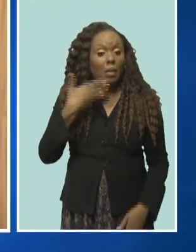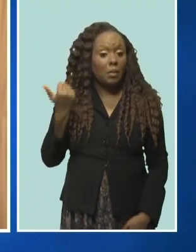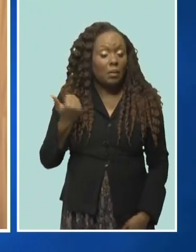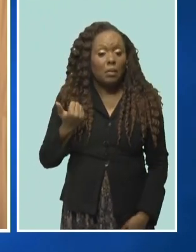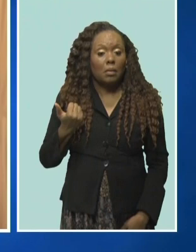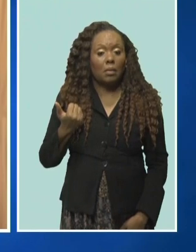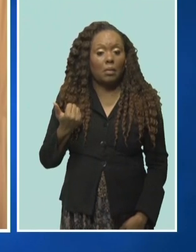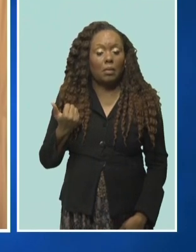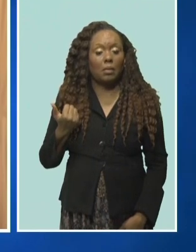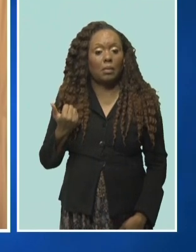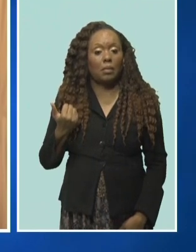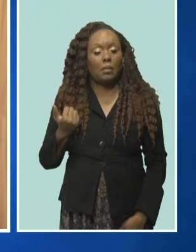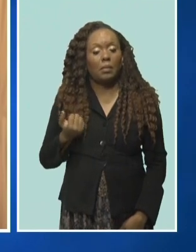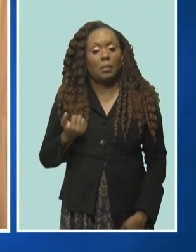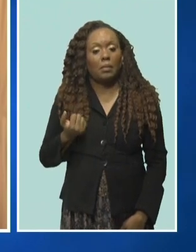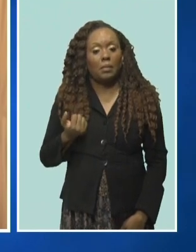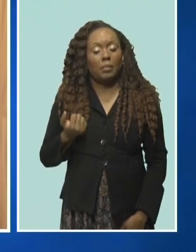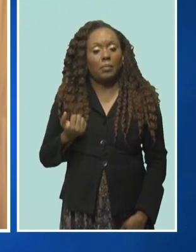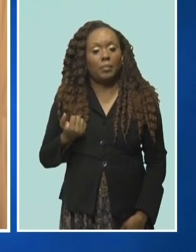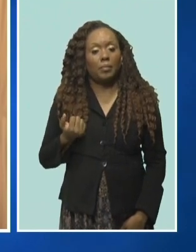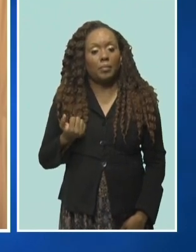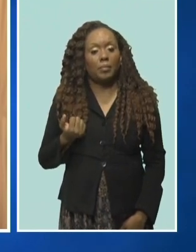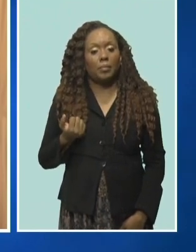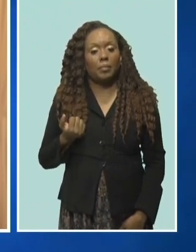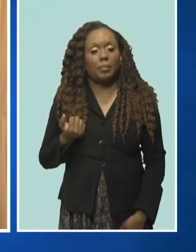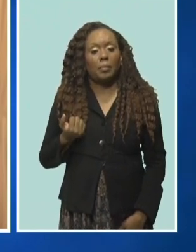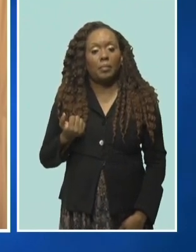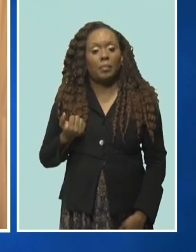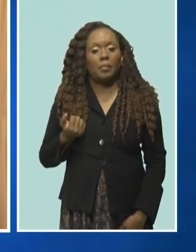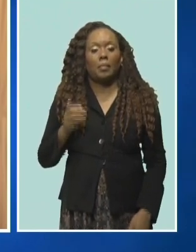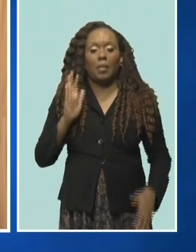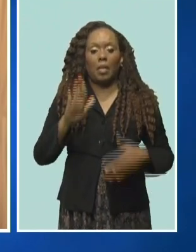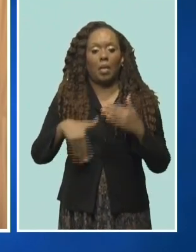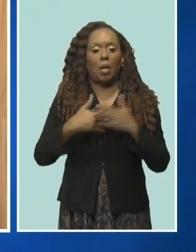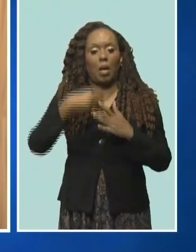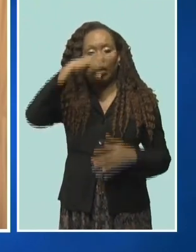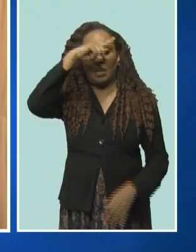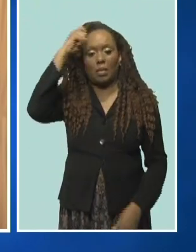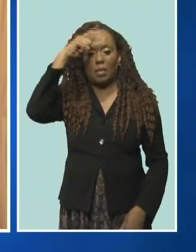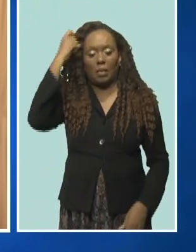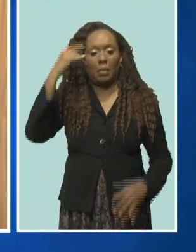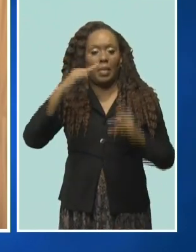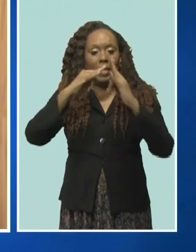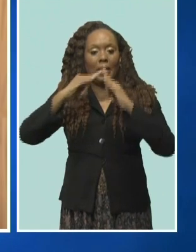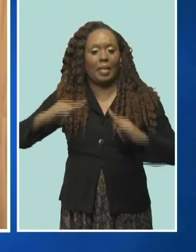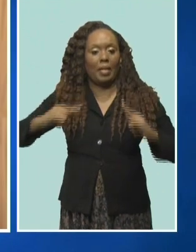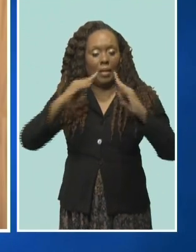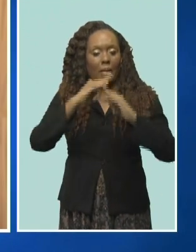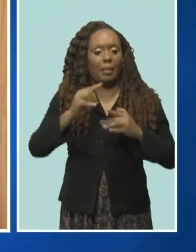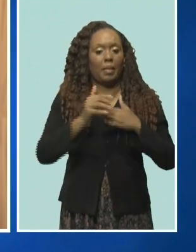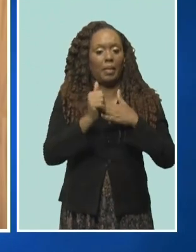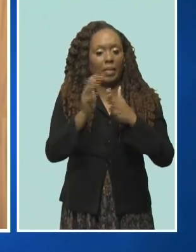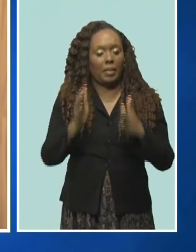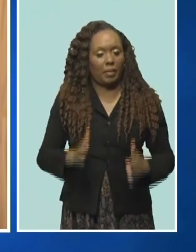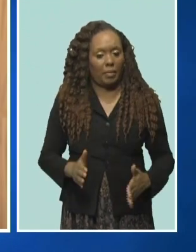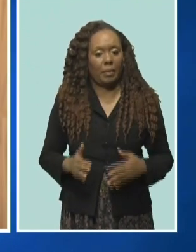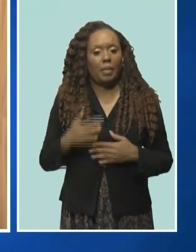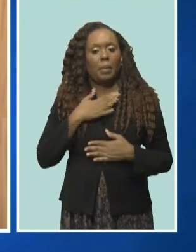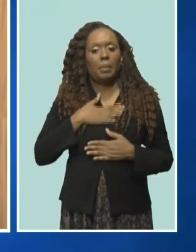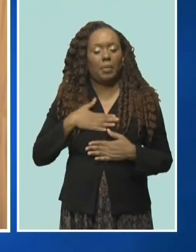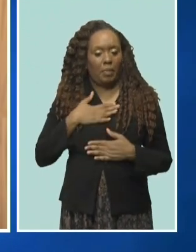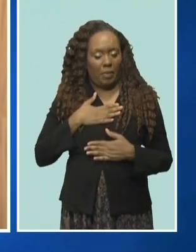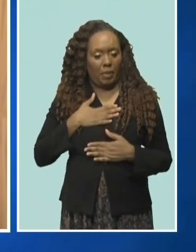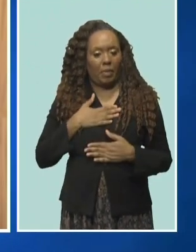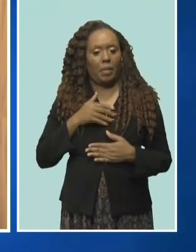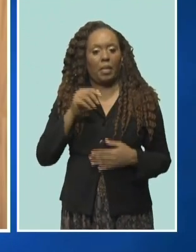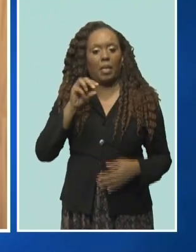better. In addition, I call on all summer camp leaders, because I know that school is out, to take time on Monday